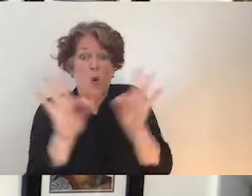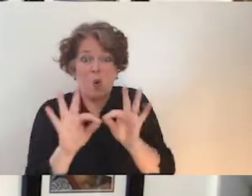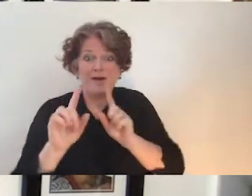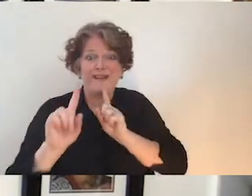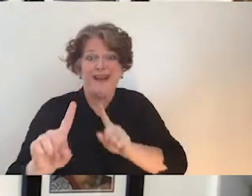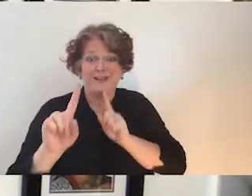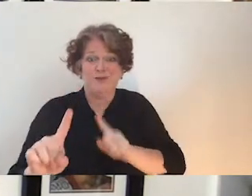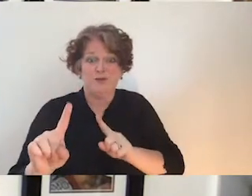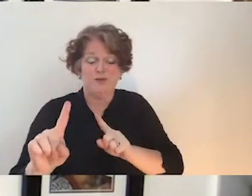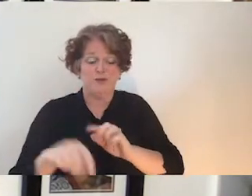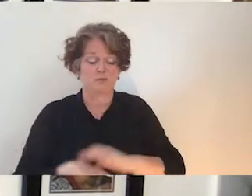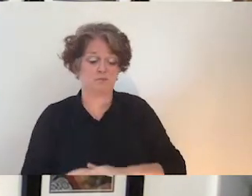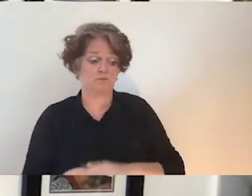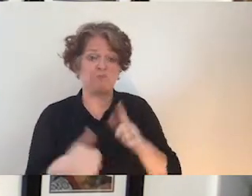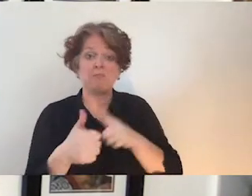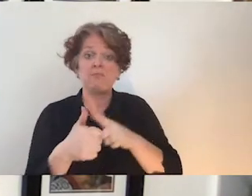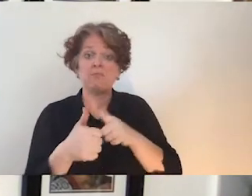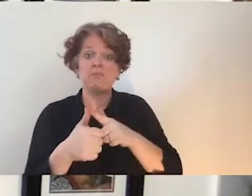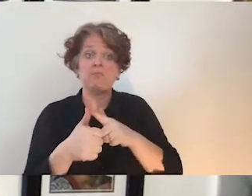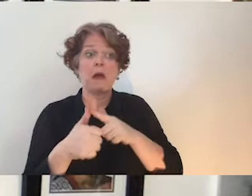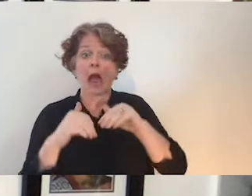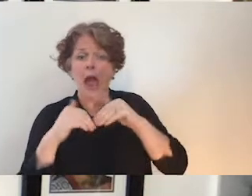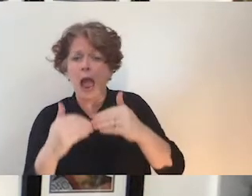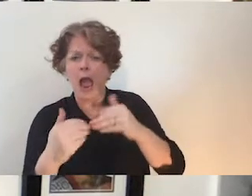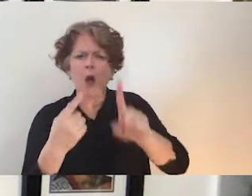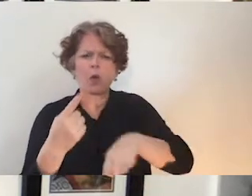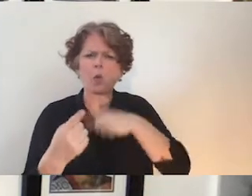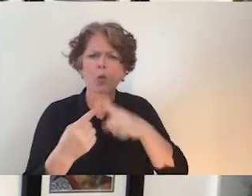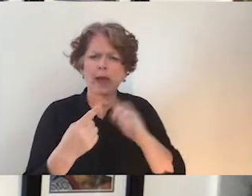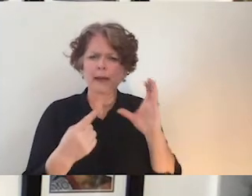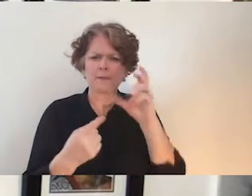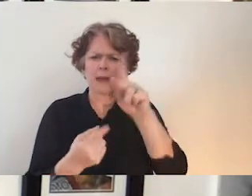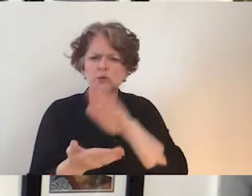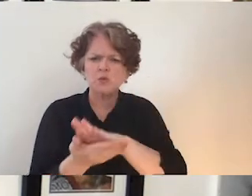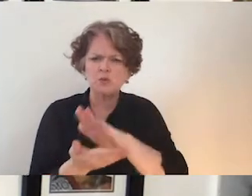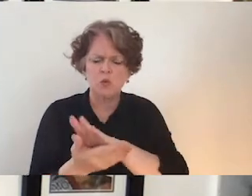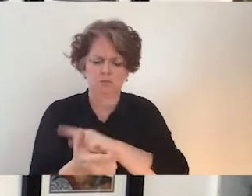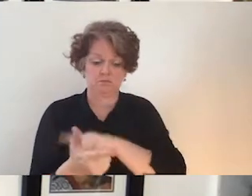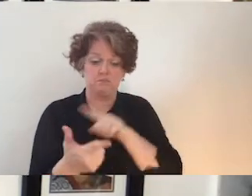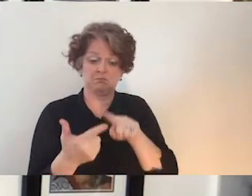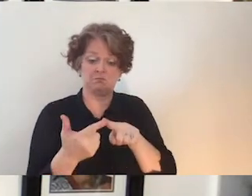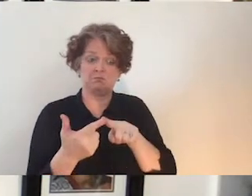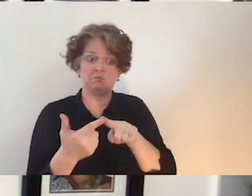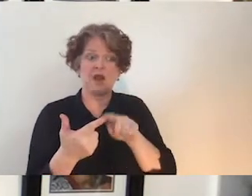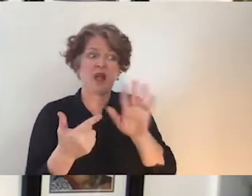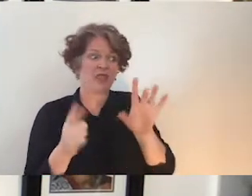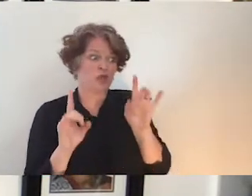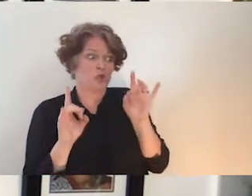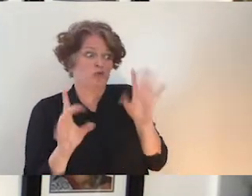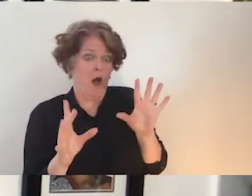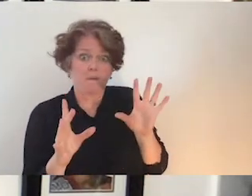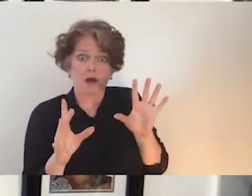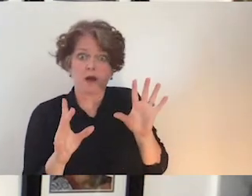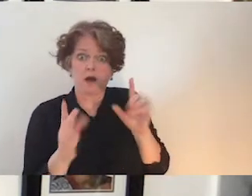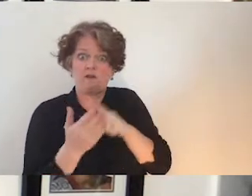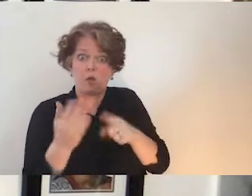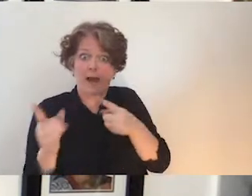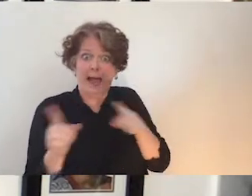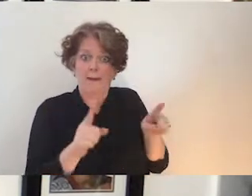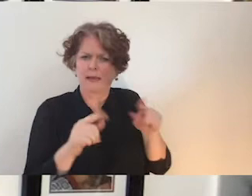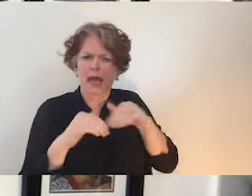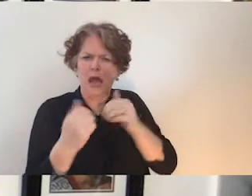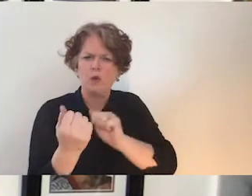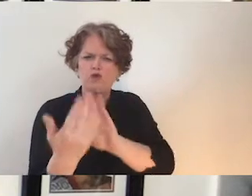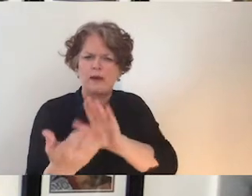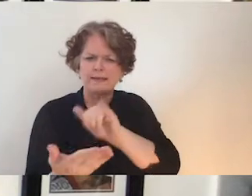important questions for our education and our democracy. How and when will we return to school? How will we address the trauma of